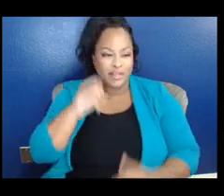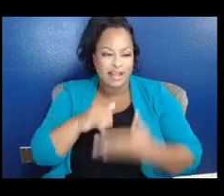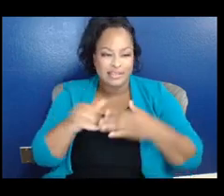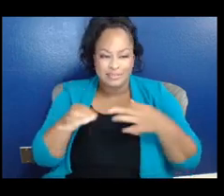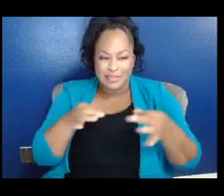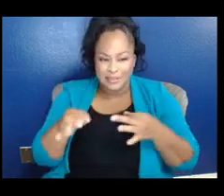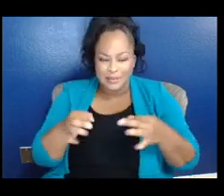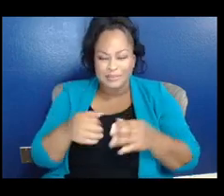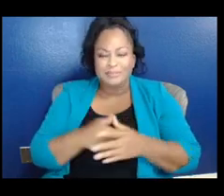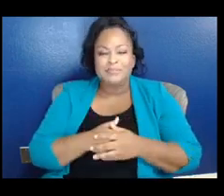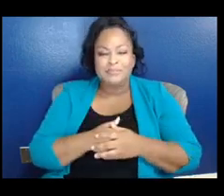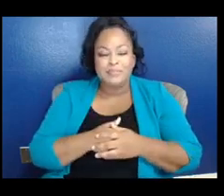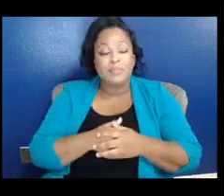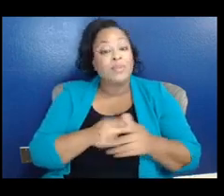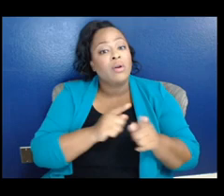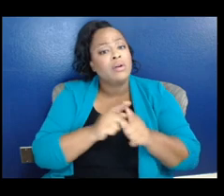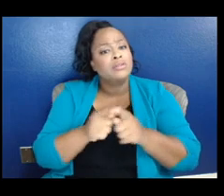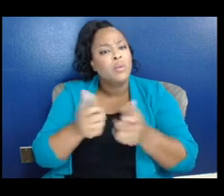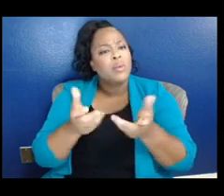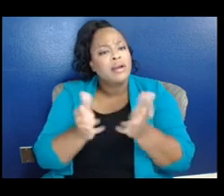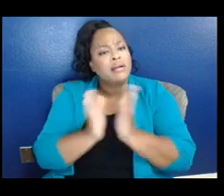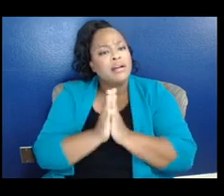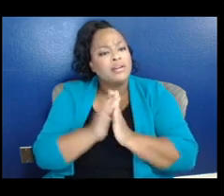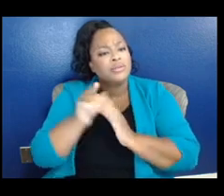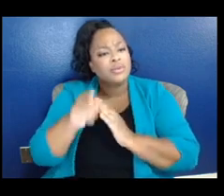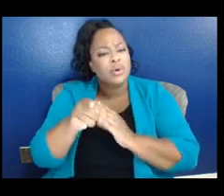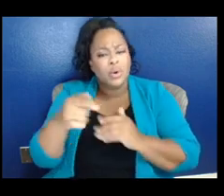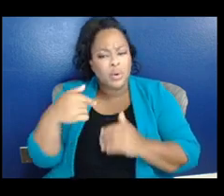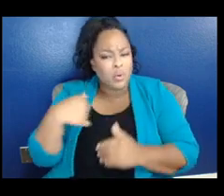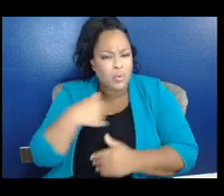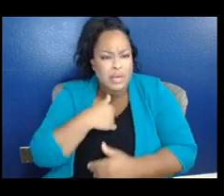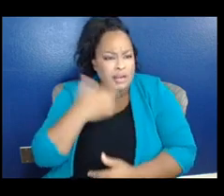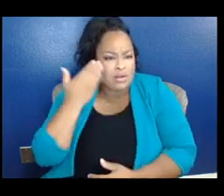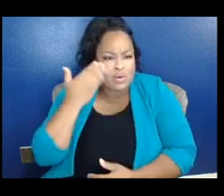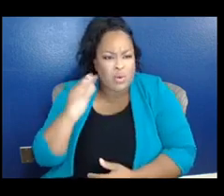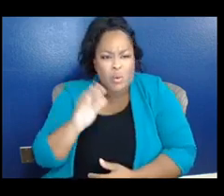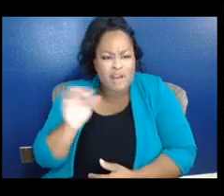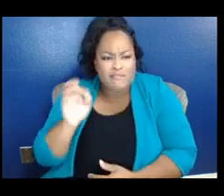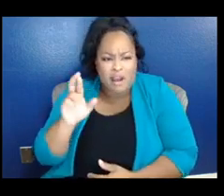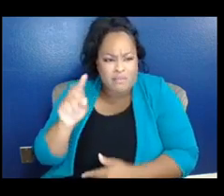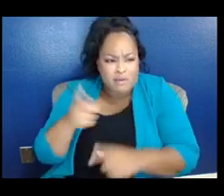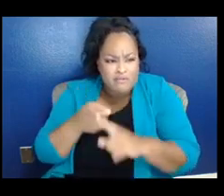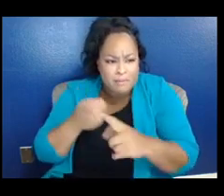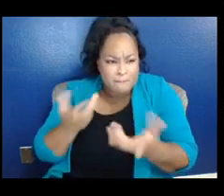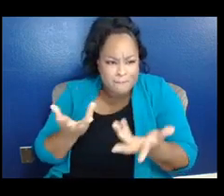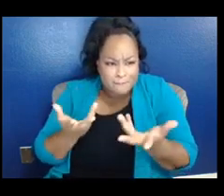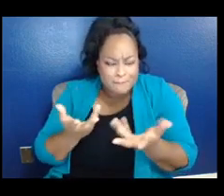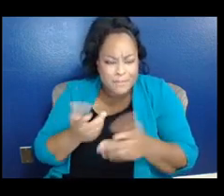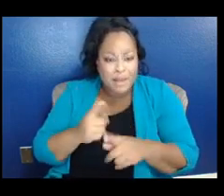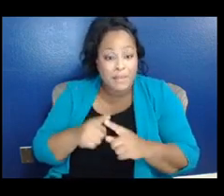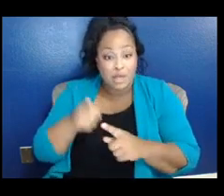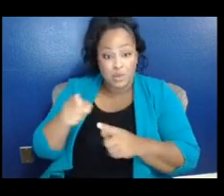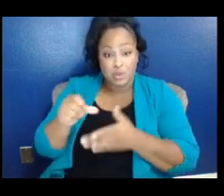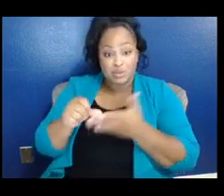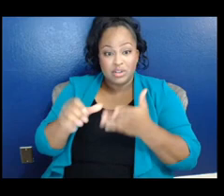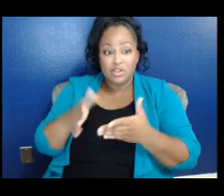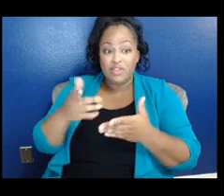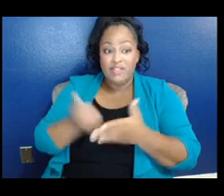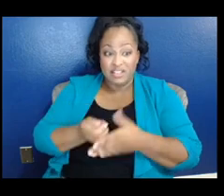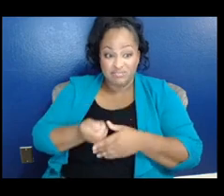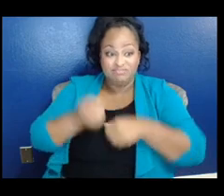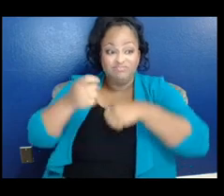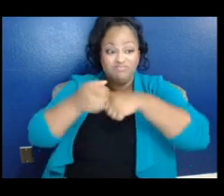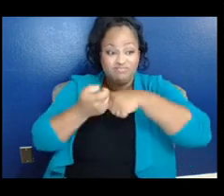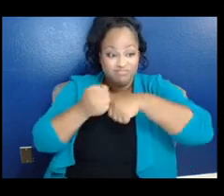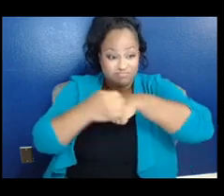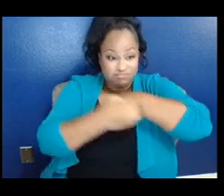that explanation. And I also want to ask you, you know, we don't know where fibroids come from, but as a surgeon, you know, you've